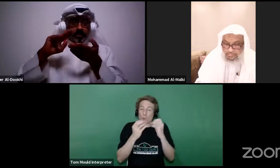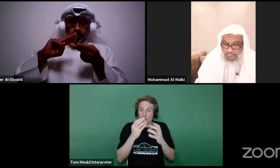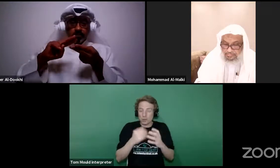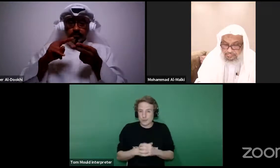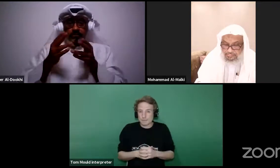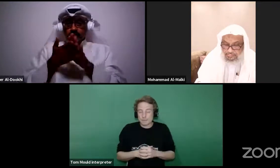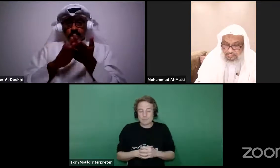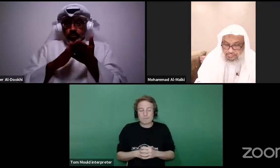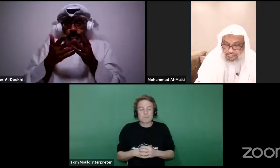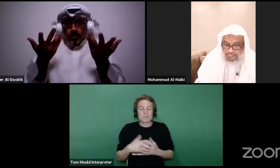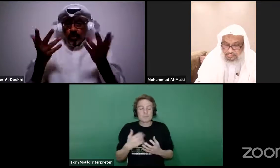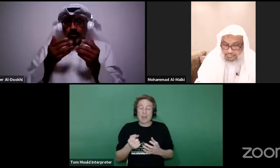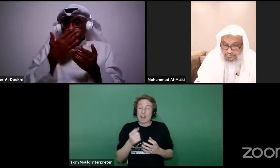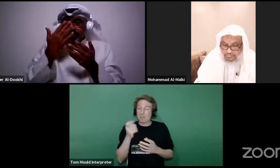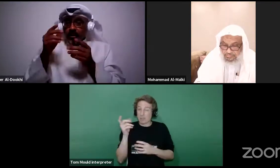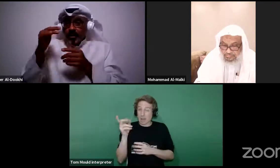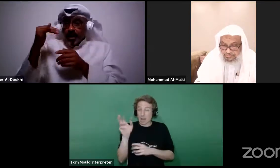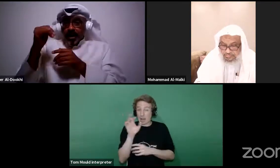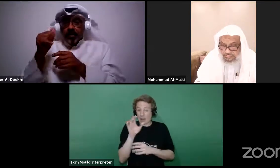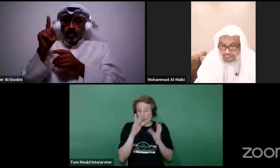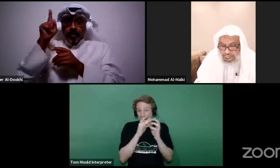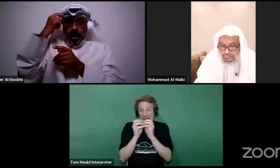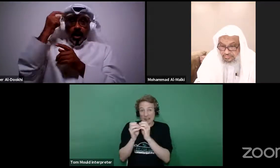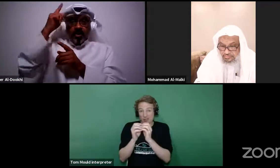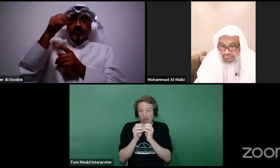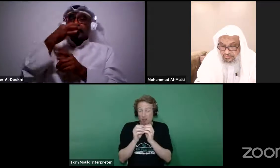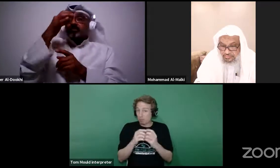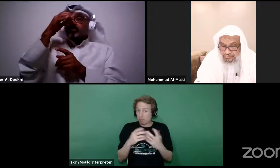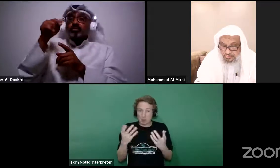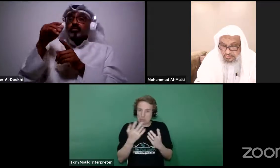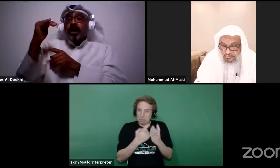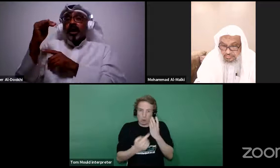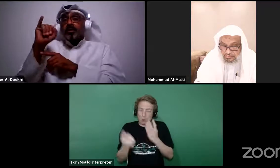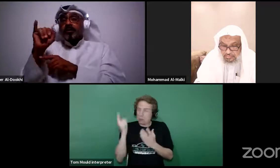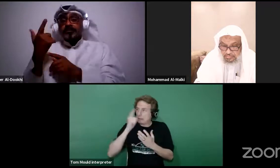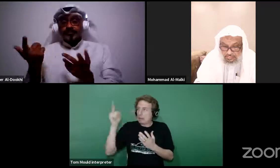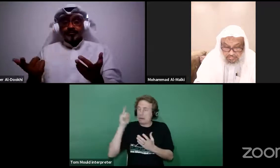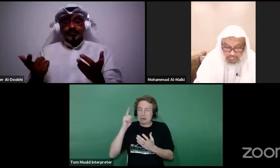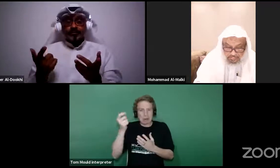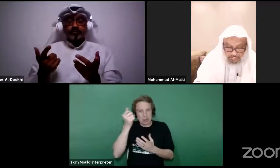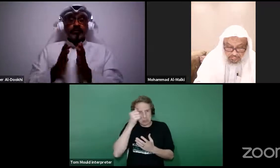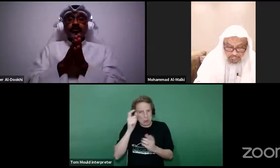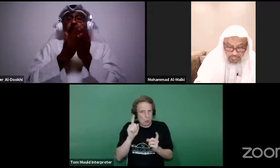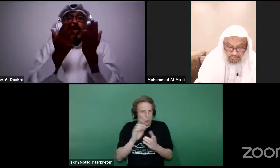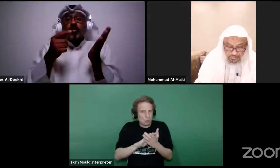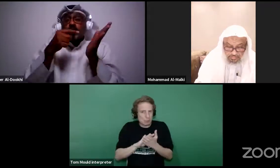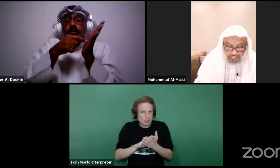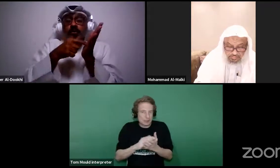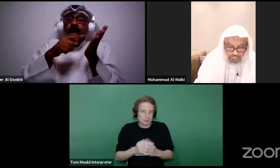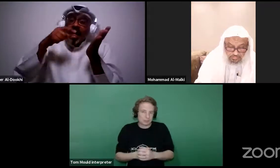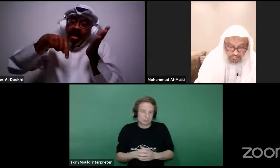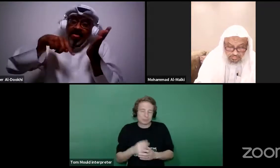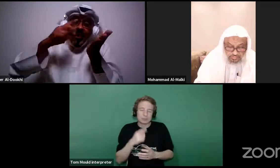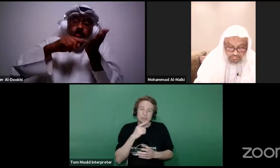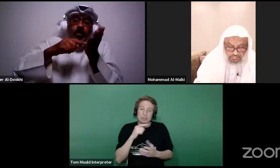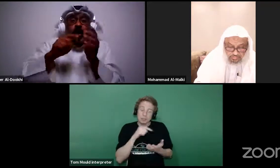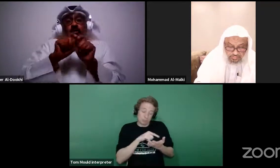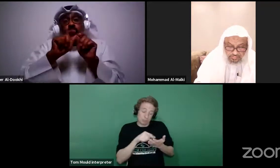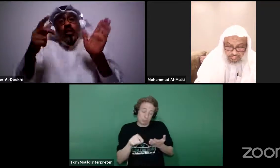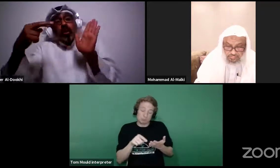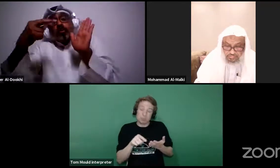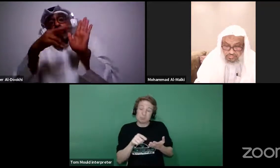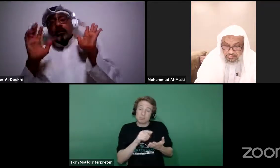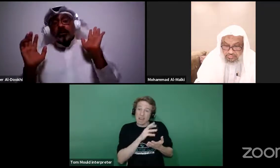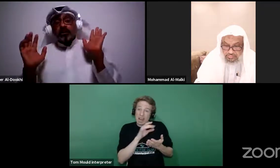the meaning of these except for Allah. By the plain manifest book, indeed we have revealed it, i.e.